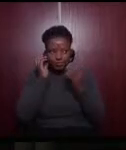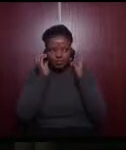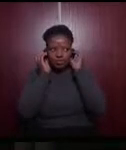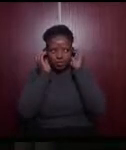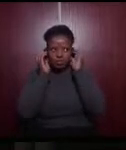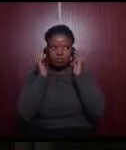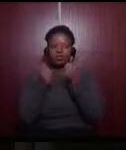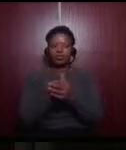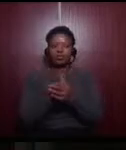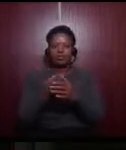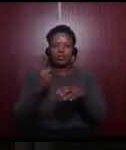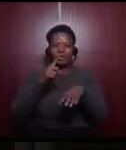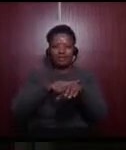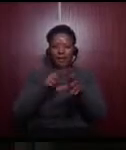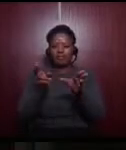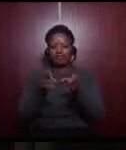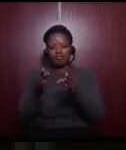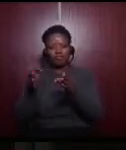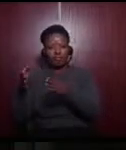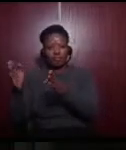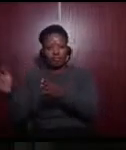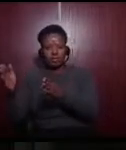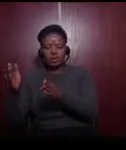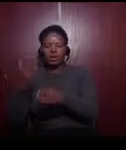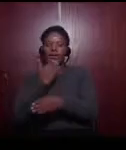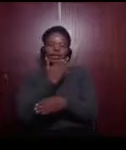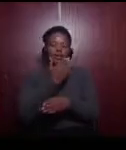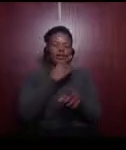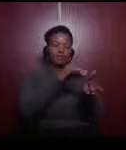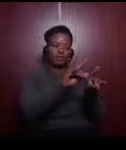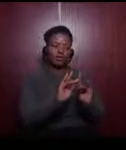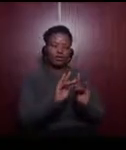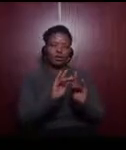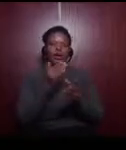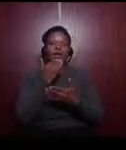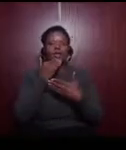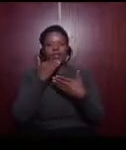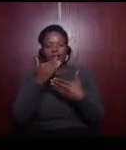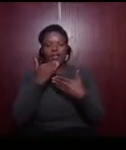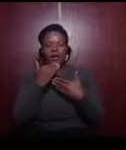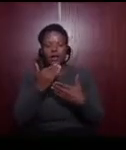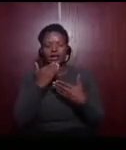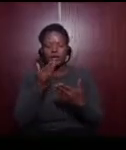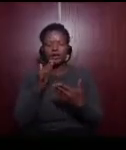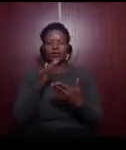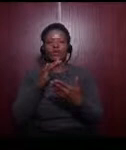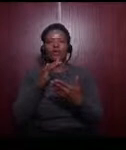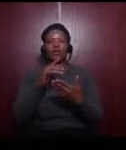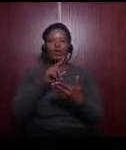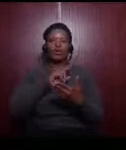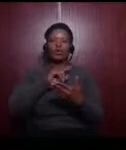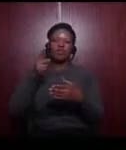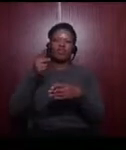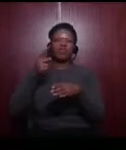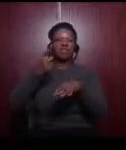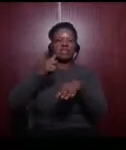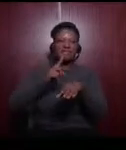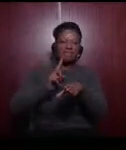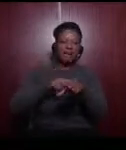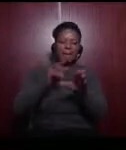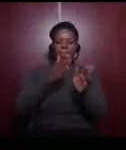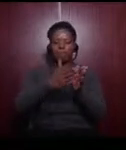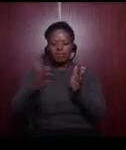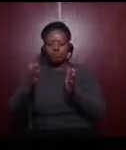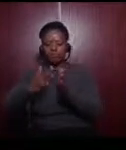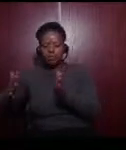Time frame. Okay. Yeah. Oh, ngiyabonga Sihlalo. Maybe uchaza ama time frame because into eyinkinga